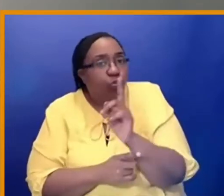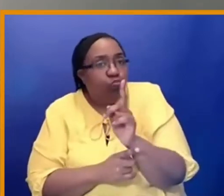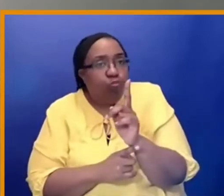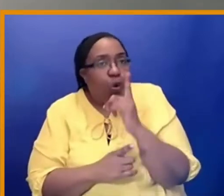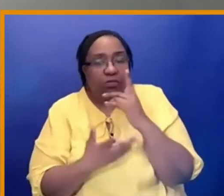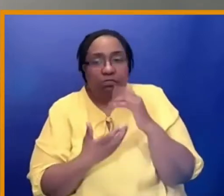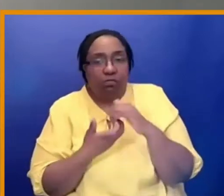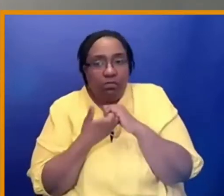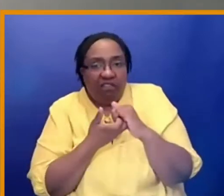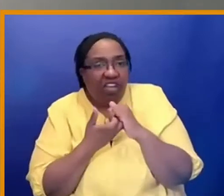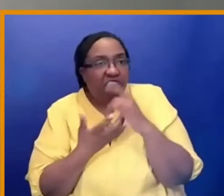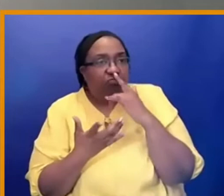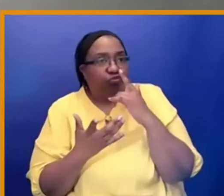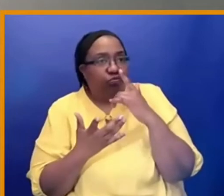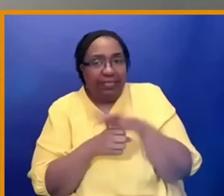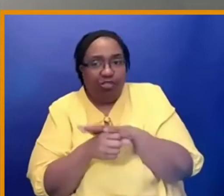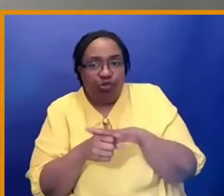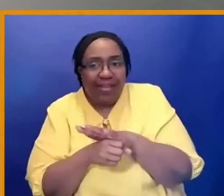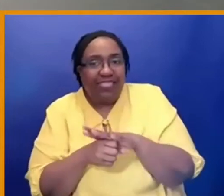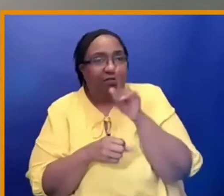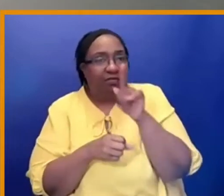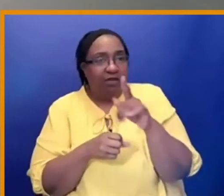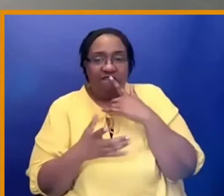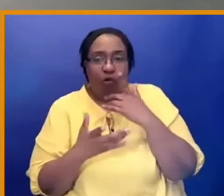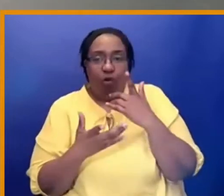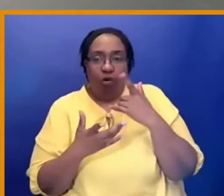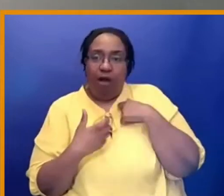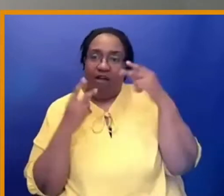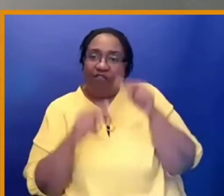the triangular tensions between the US, China and Russia?